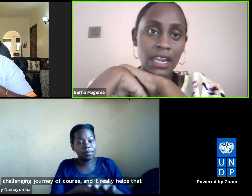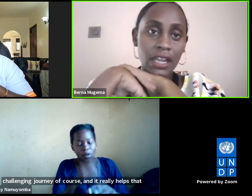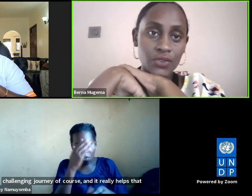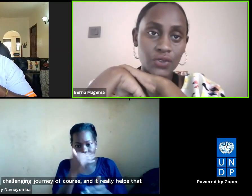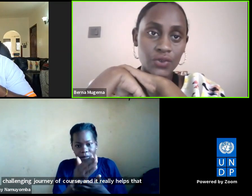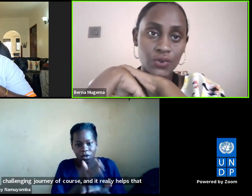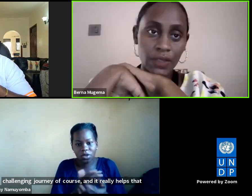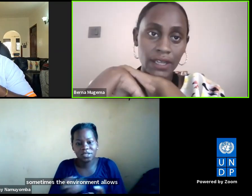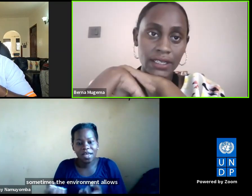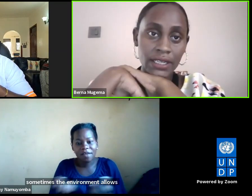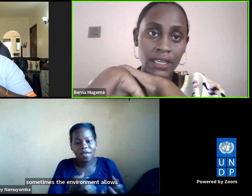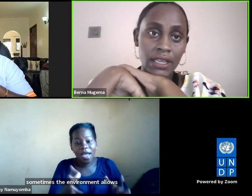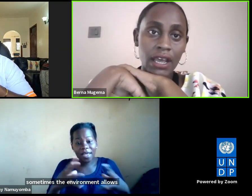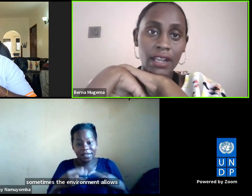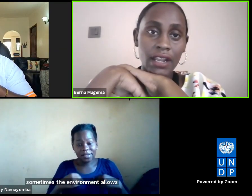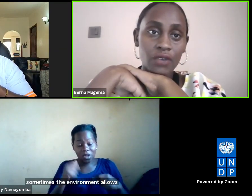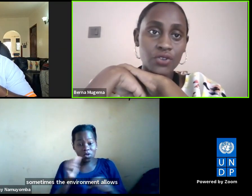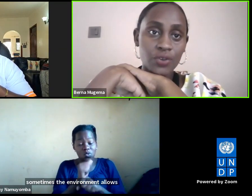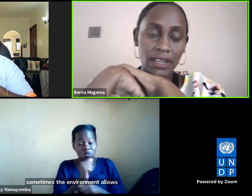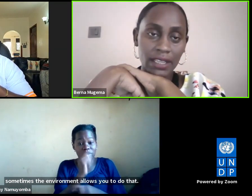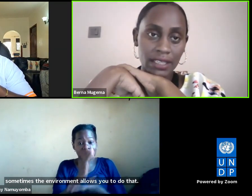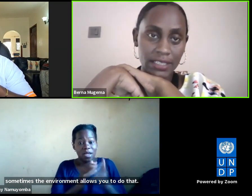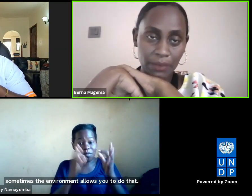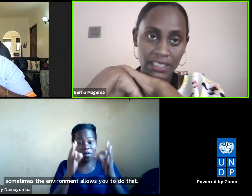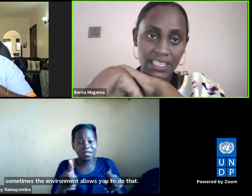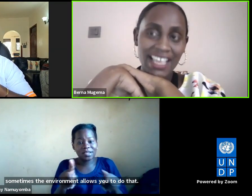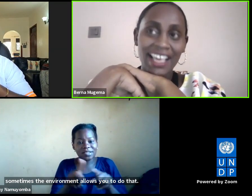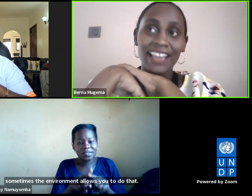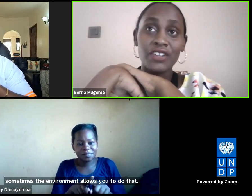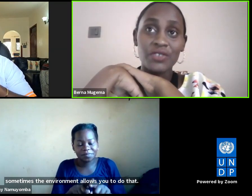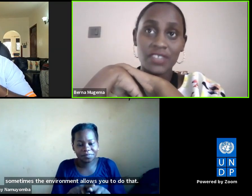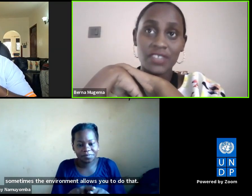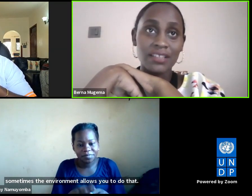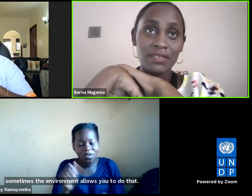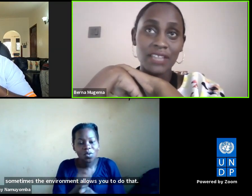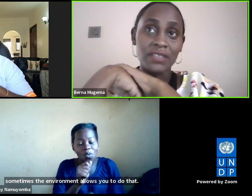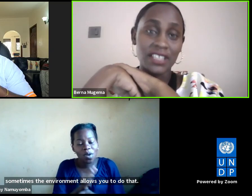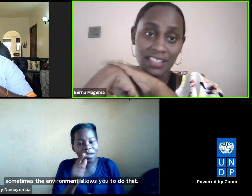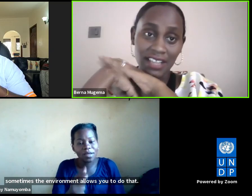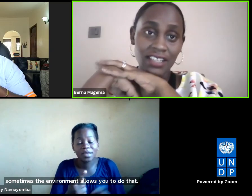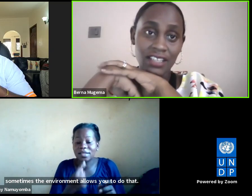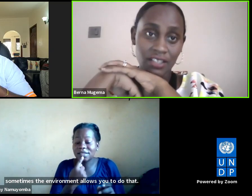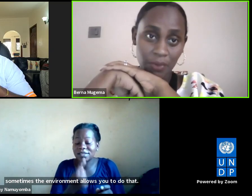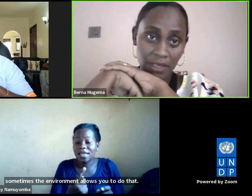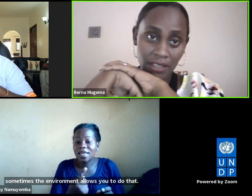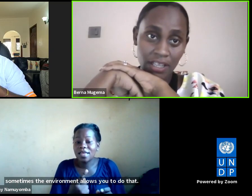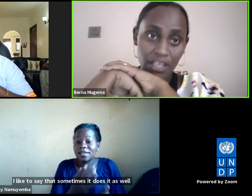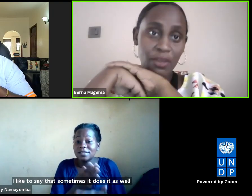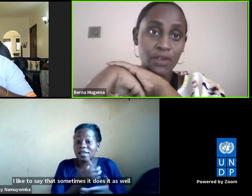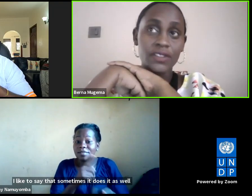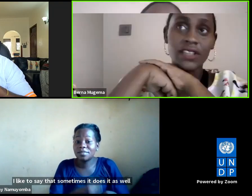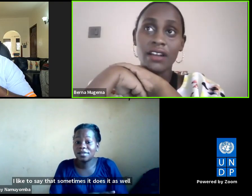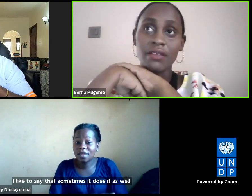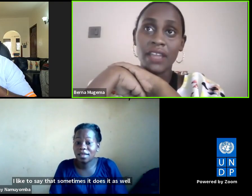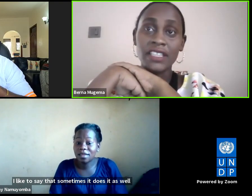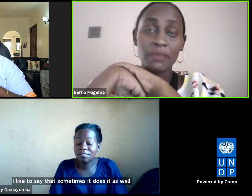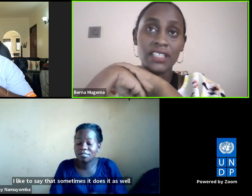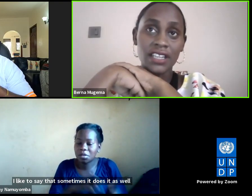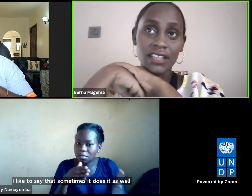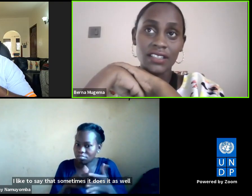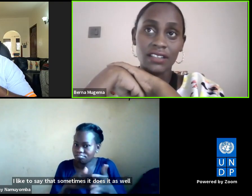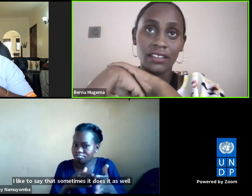environment allows you to do that and allows you to work in this space. I like to say that sometimes it doesn't as well, because